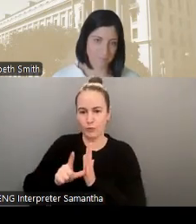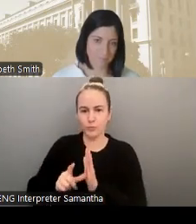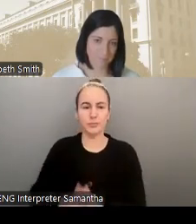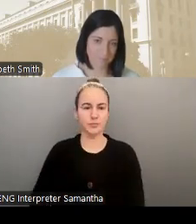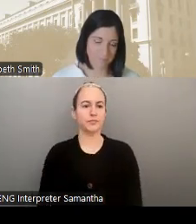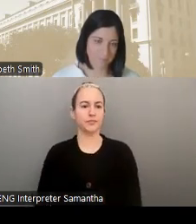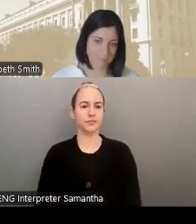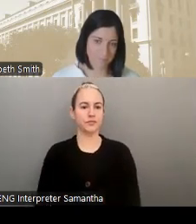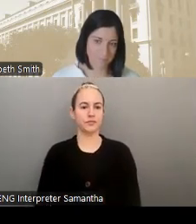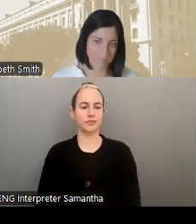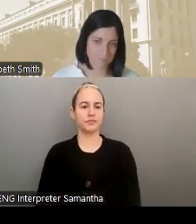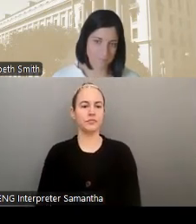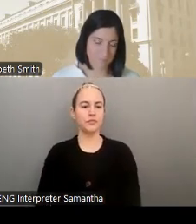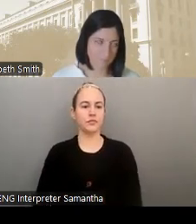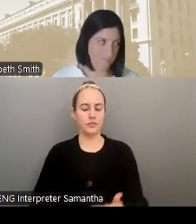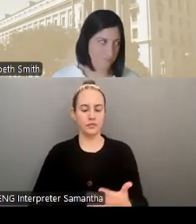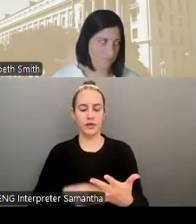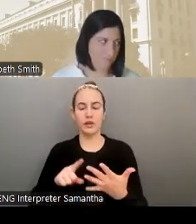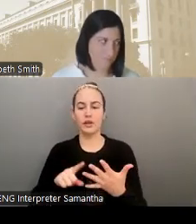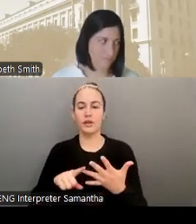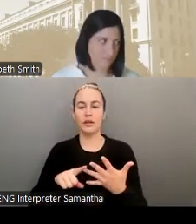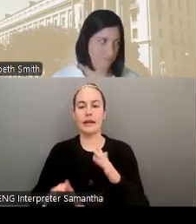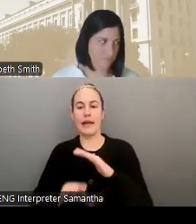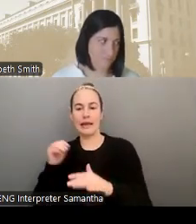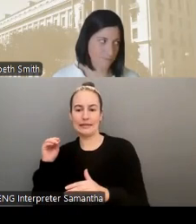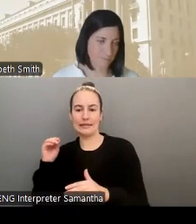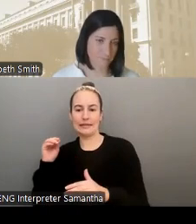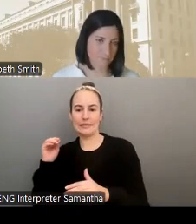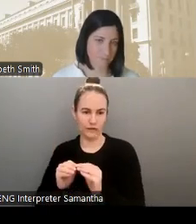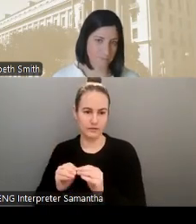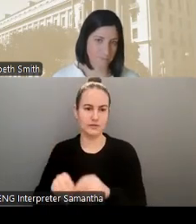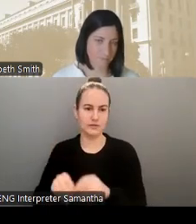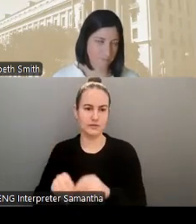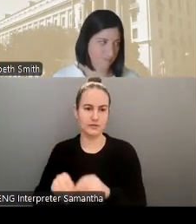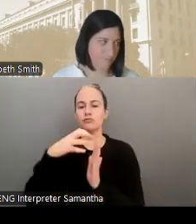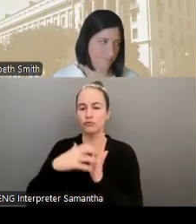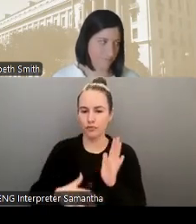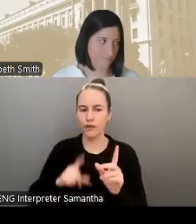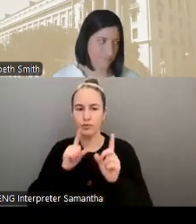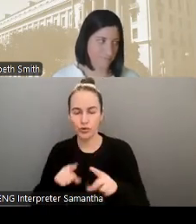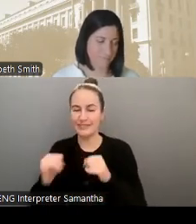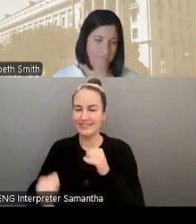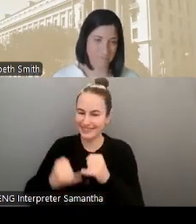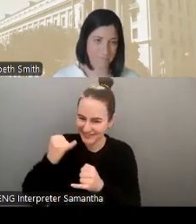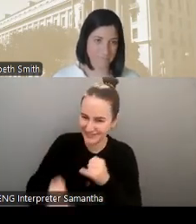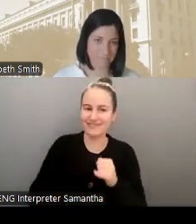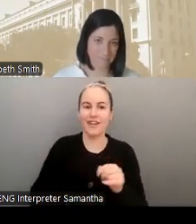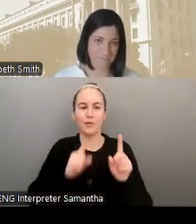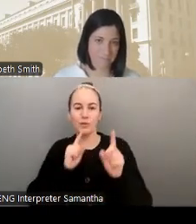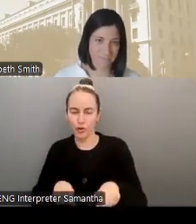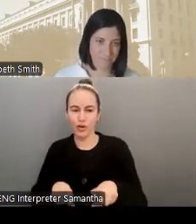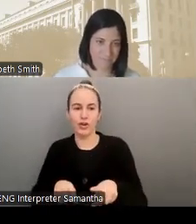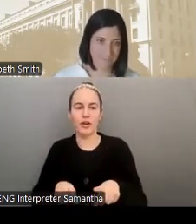to discuss the exit conference, the draft report, the final report, and then audit resolution